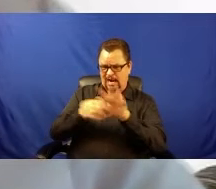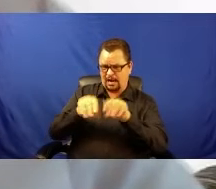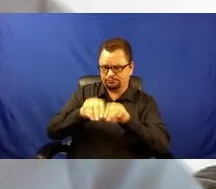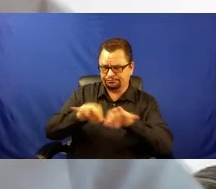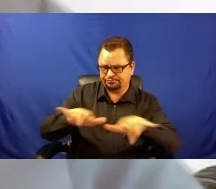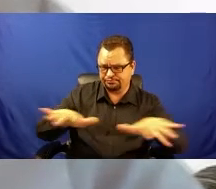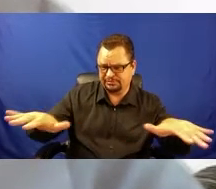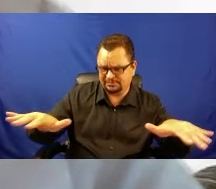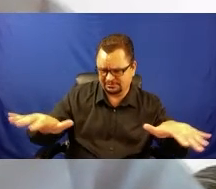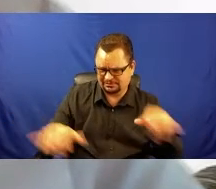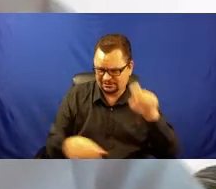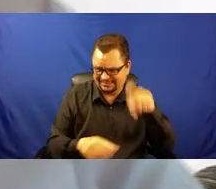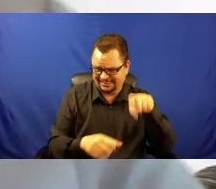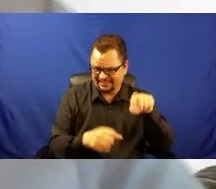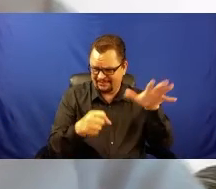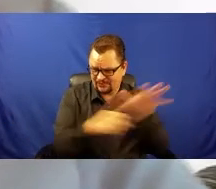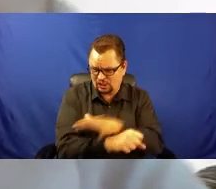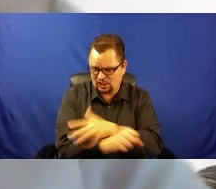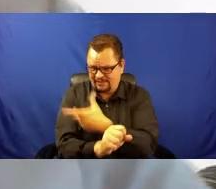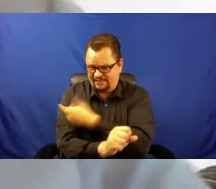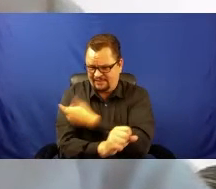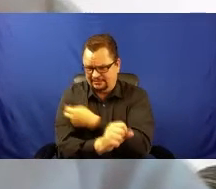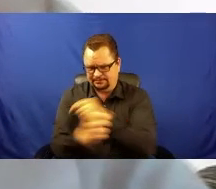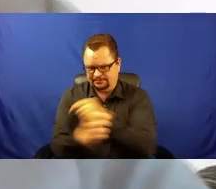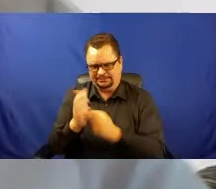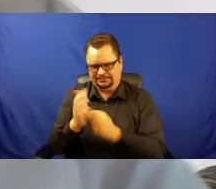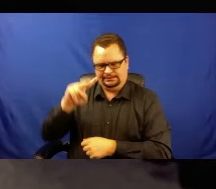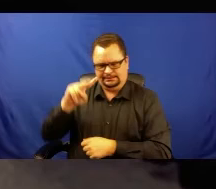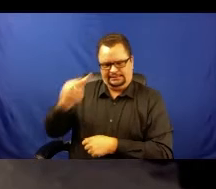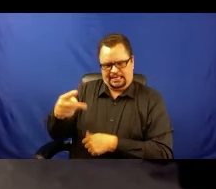vaccine if it's a 2-dose series. Thank you.